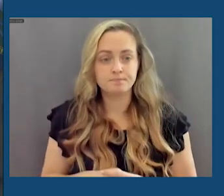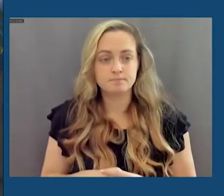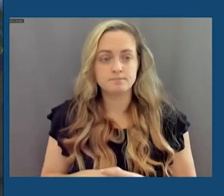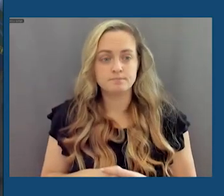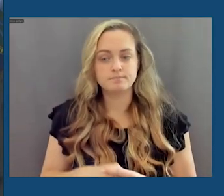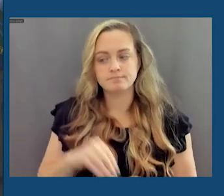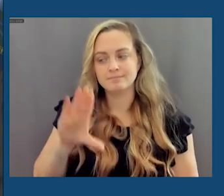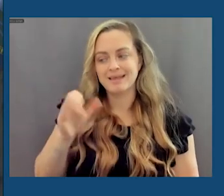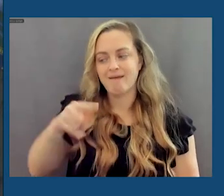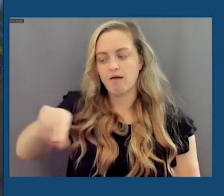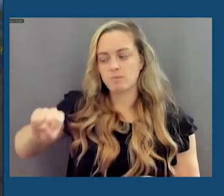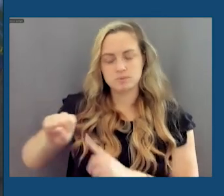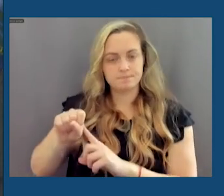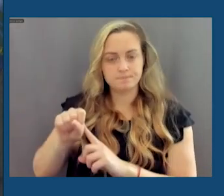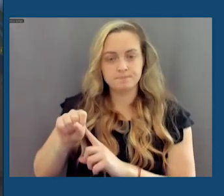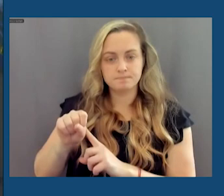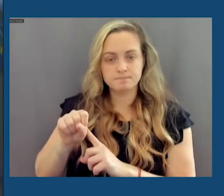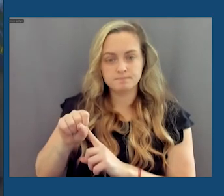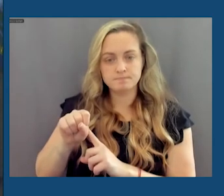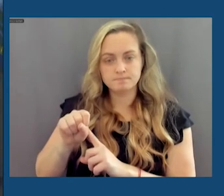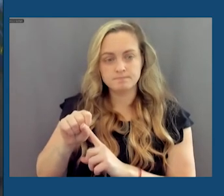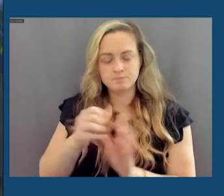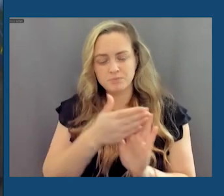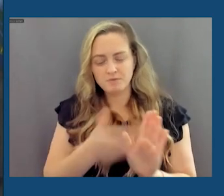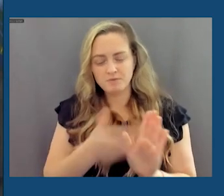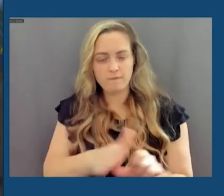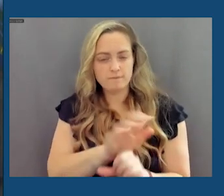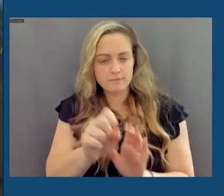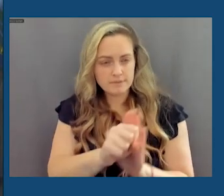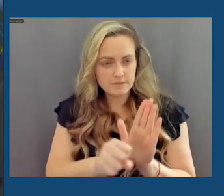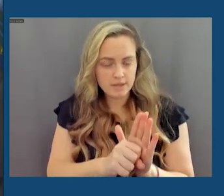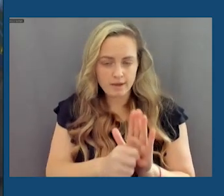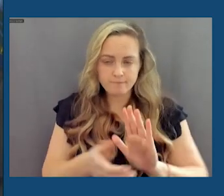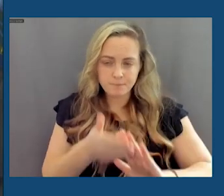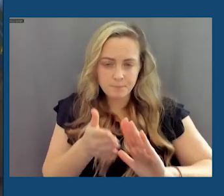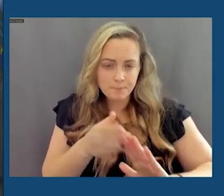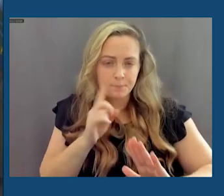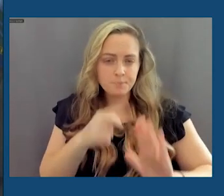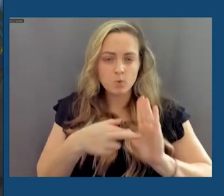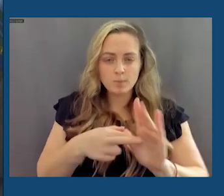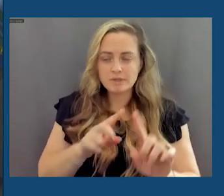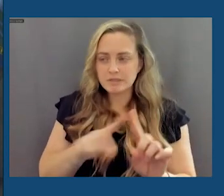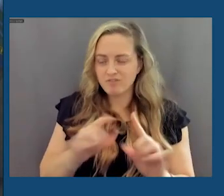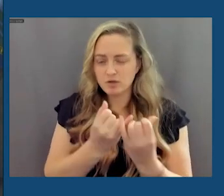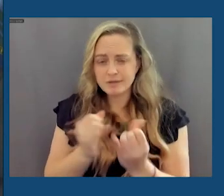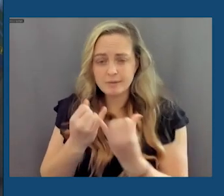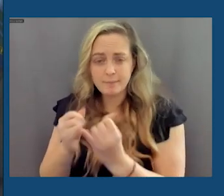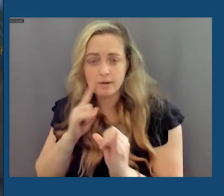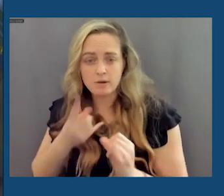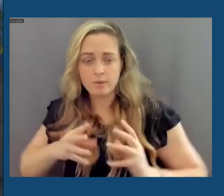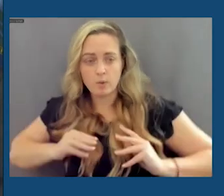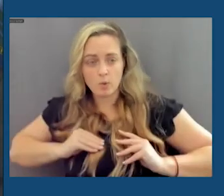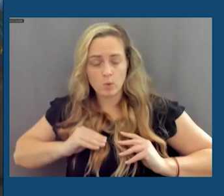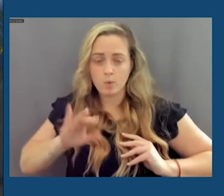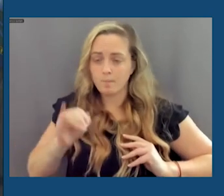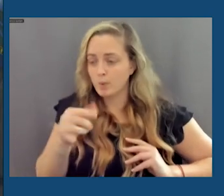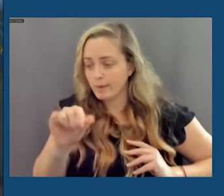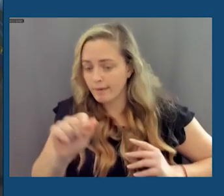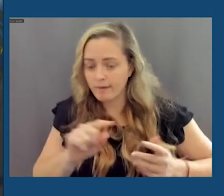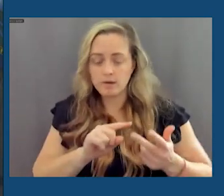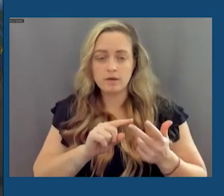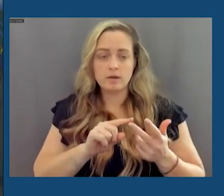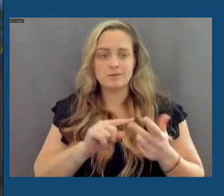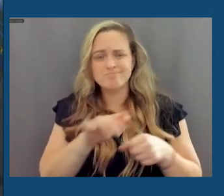CAPS. And we are a statewide campaign with members representing independently owned supermarkets, bodegas, local mom and pop